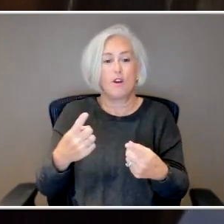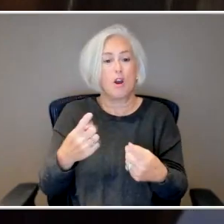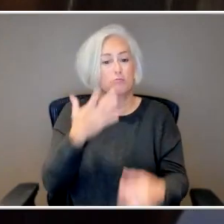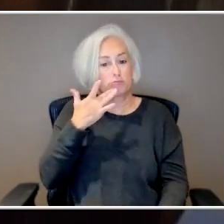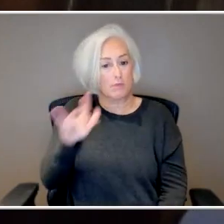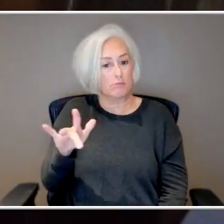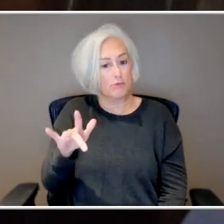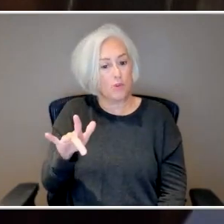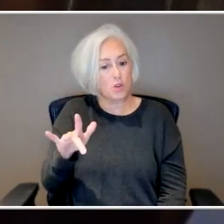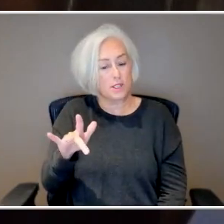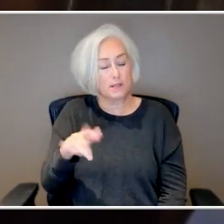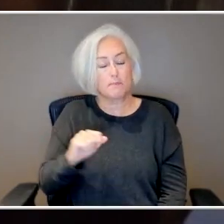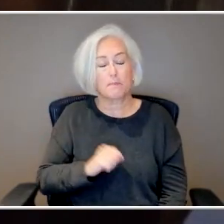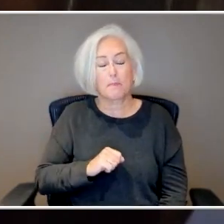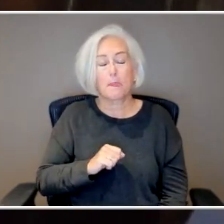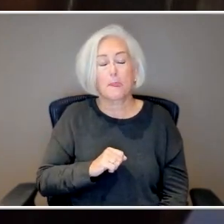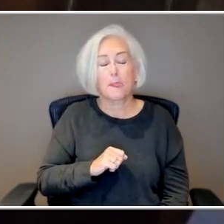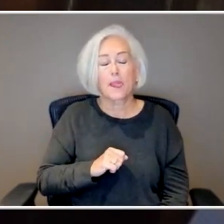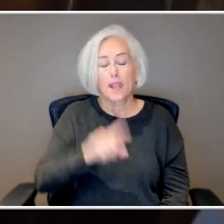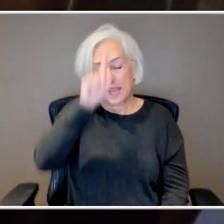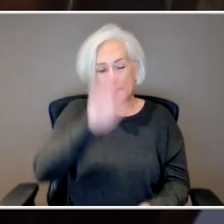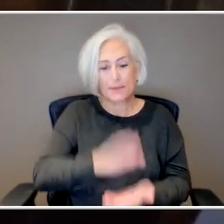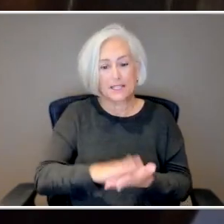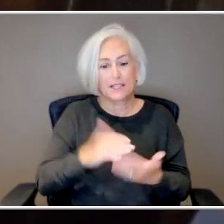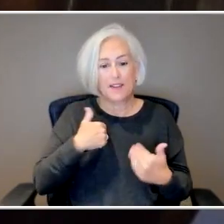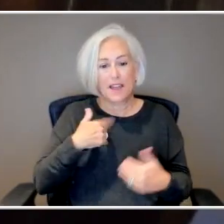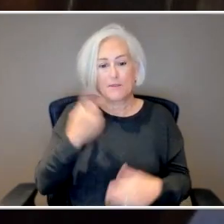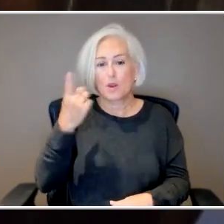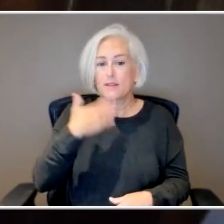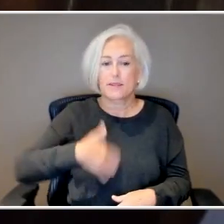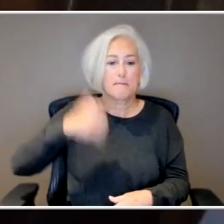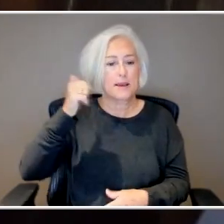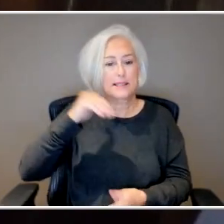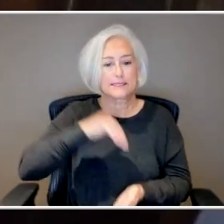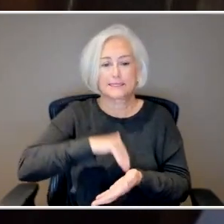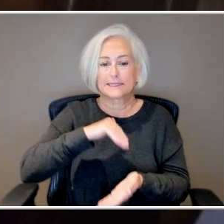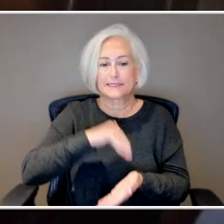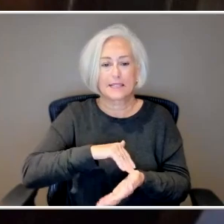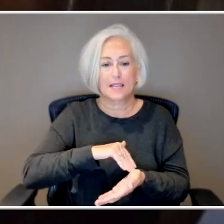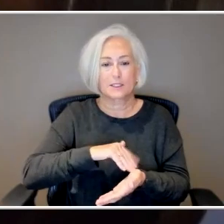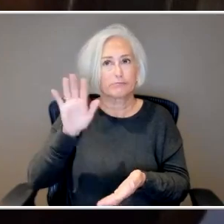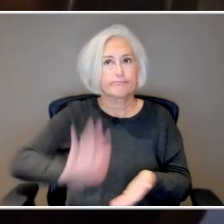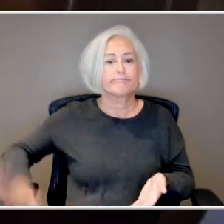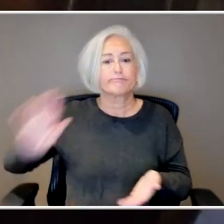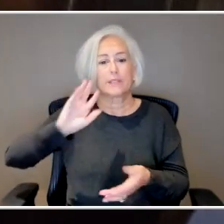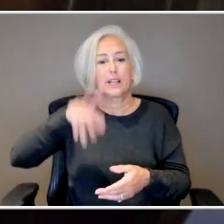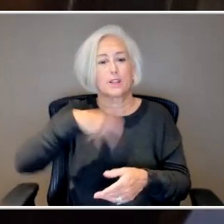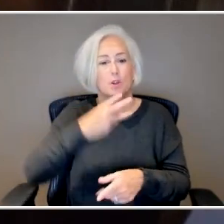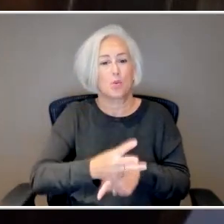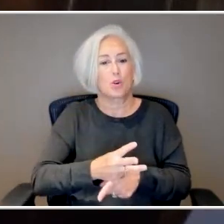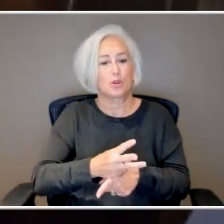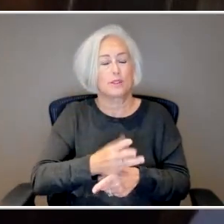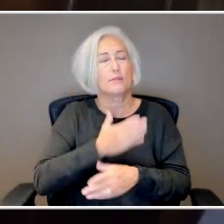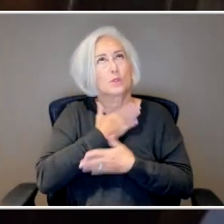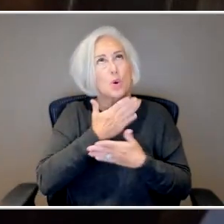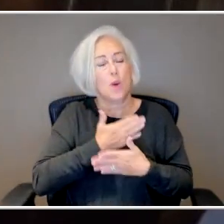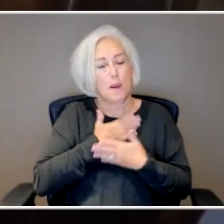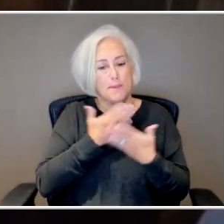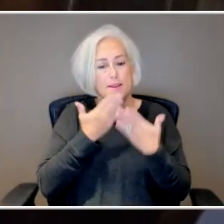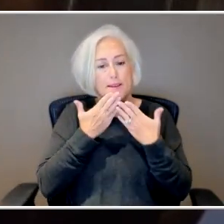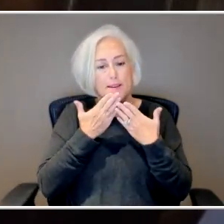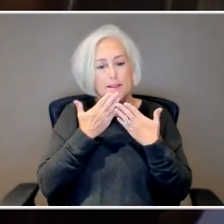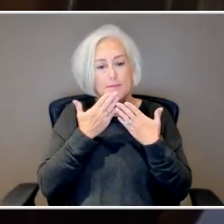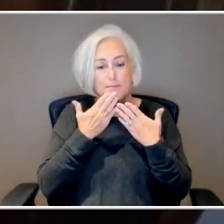fortunate, and I do believe I have one of the best physicians probably in the world. I'm so grateful, and just by